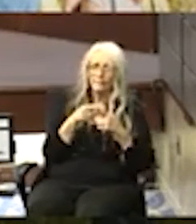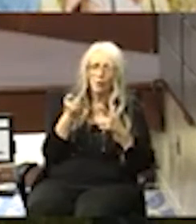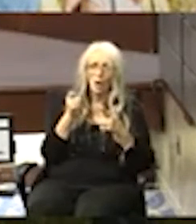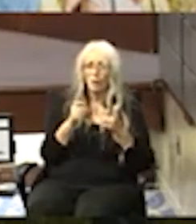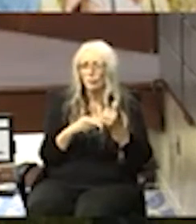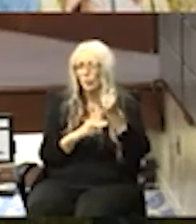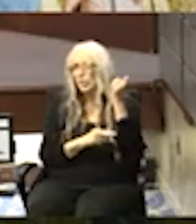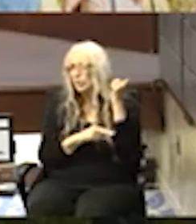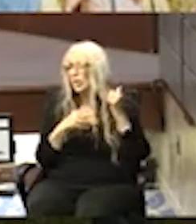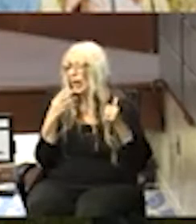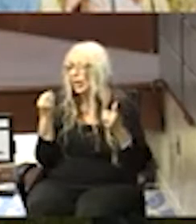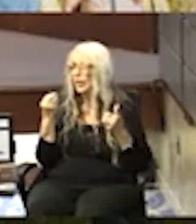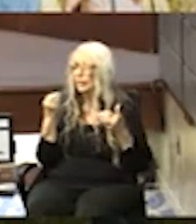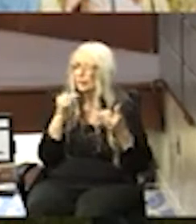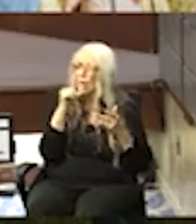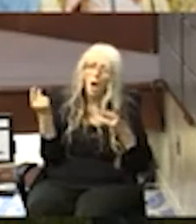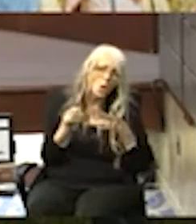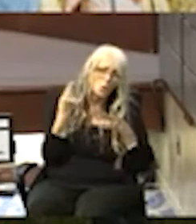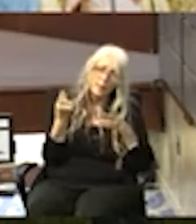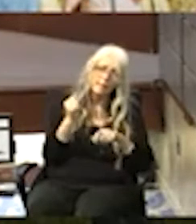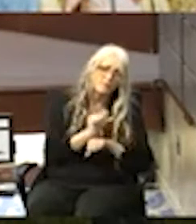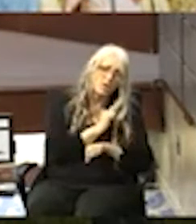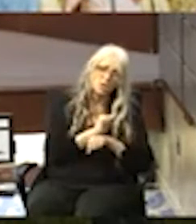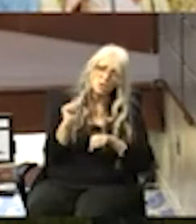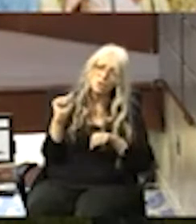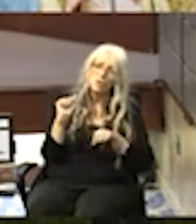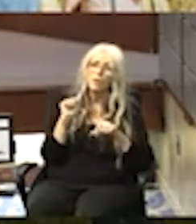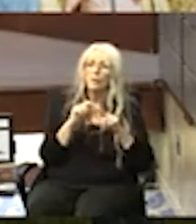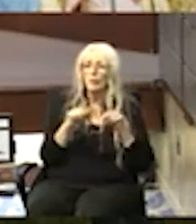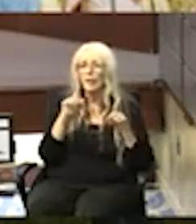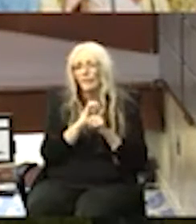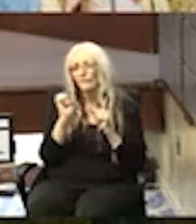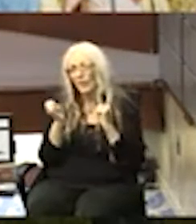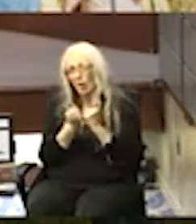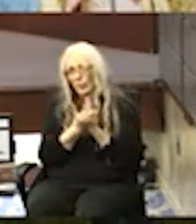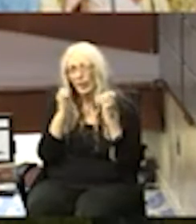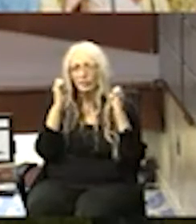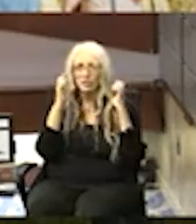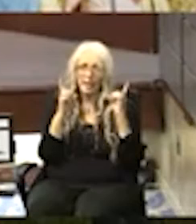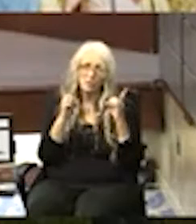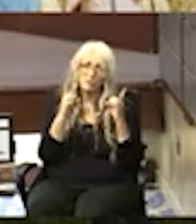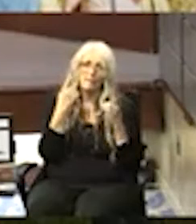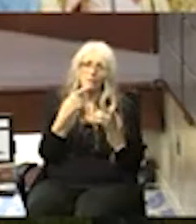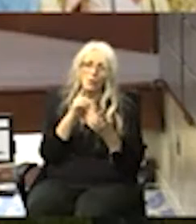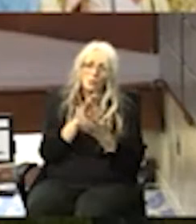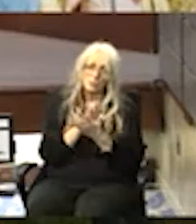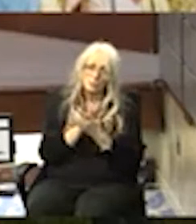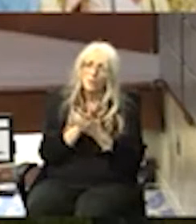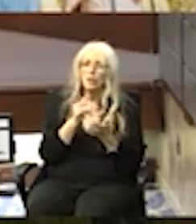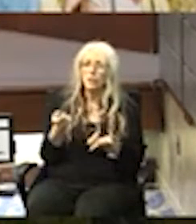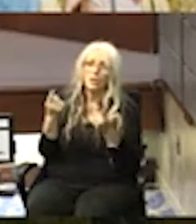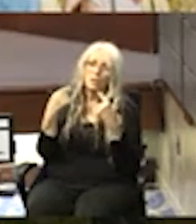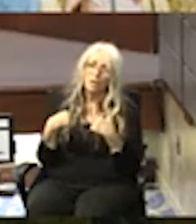bridging over it, and creating not just a functional amenity, but an environmental educational amenity for school groups to come out